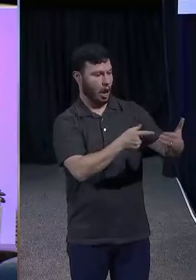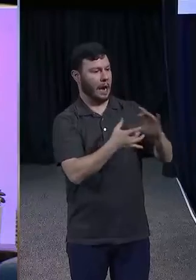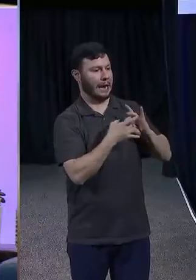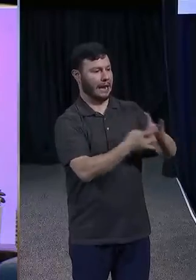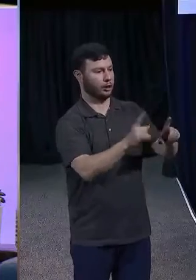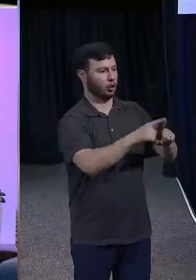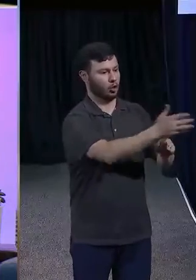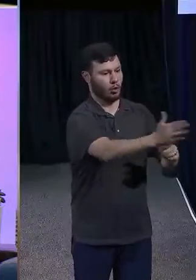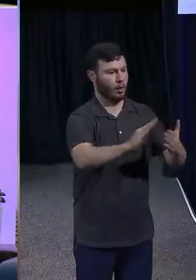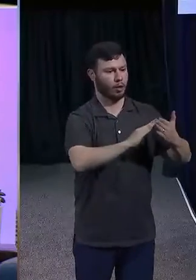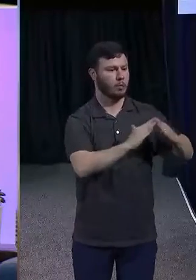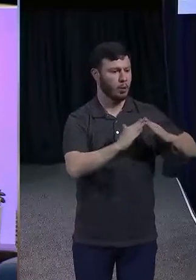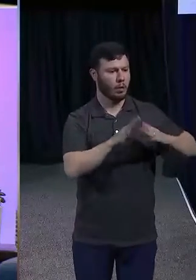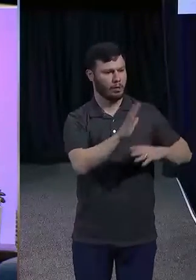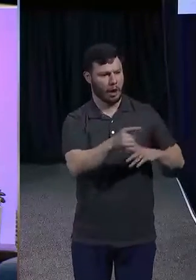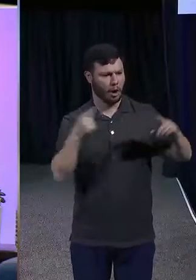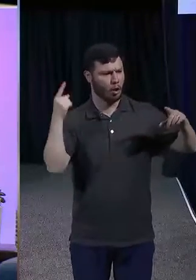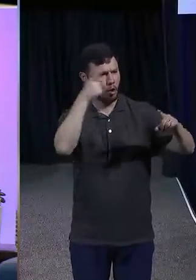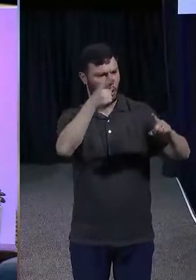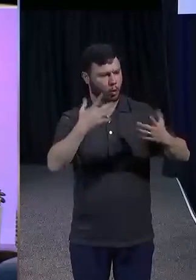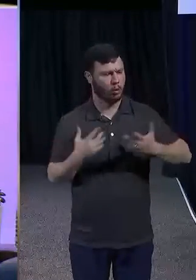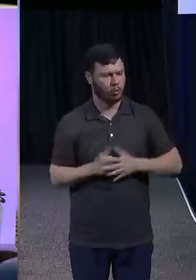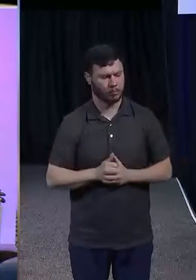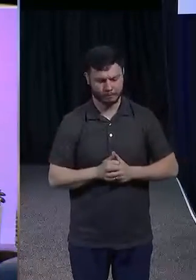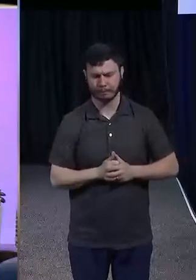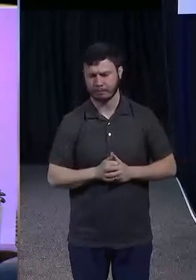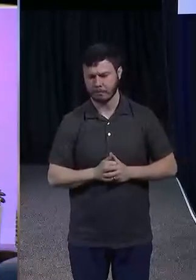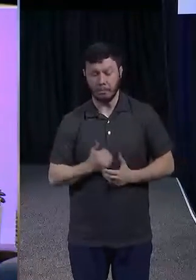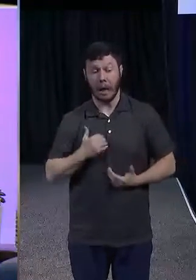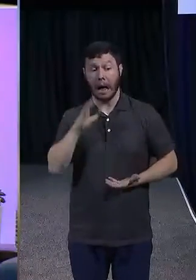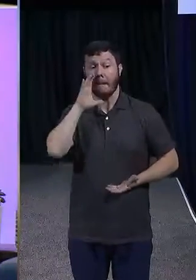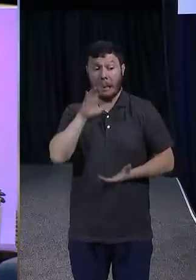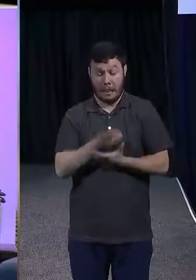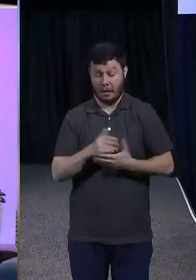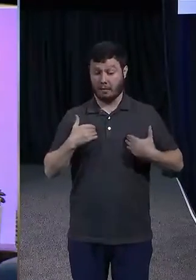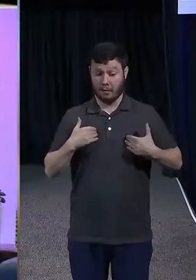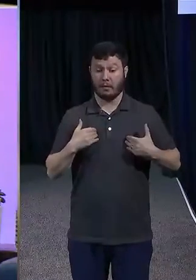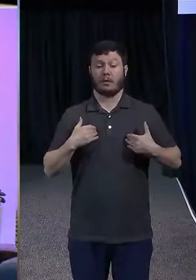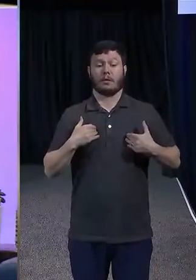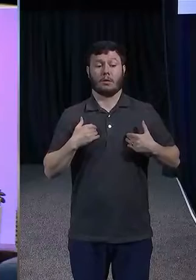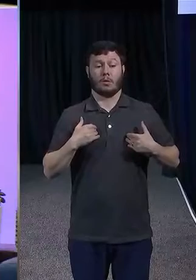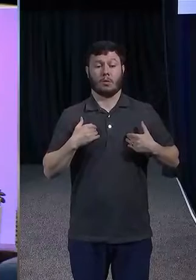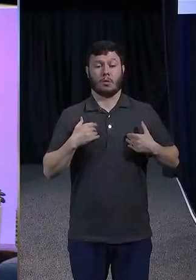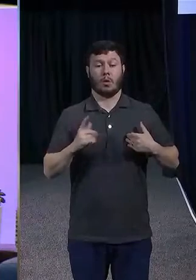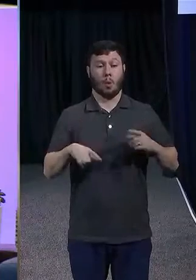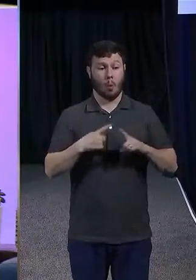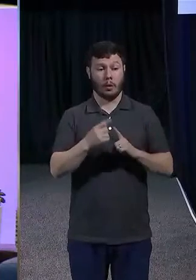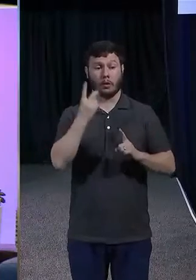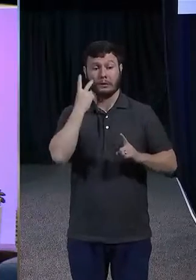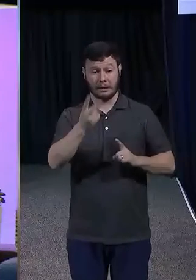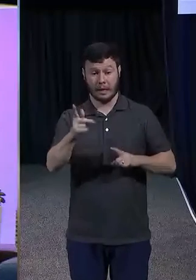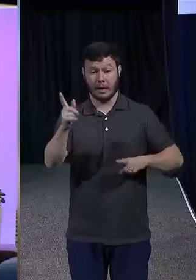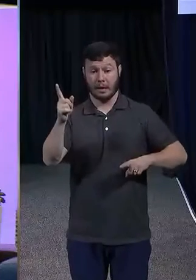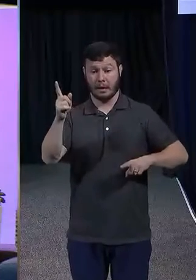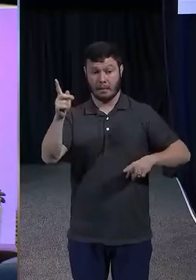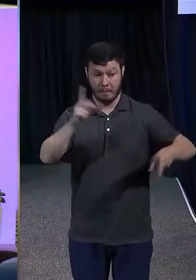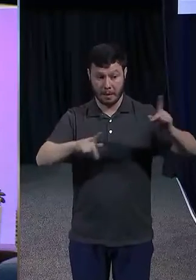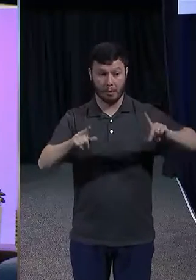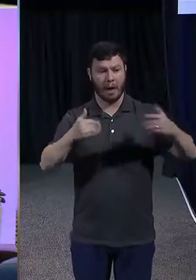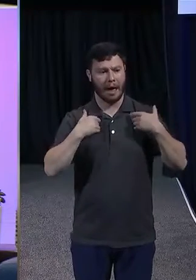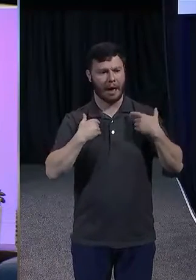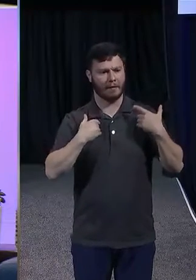the purpose. And I believe that that comes about when you have people who have had diverse life